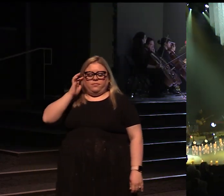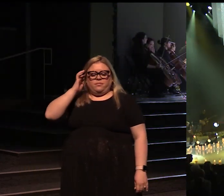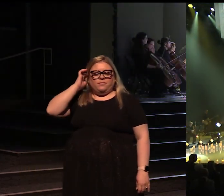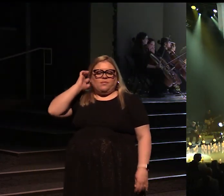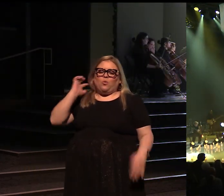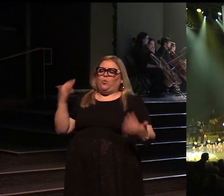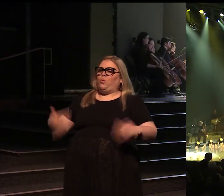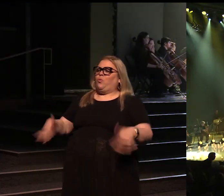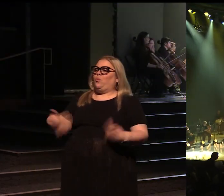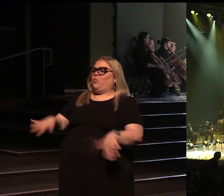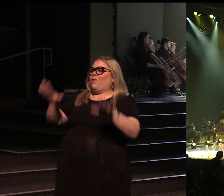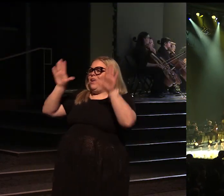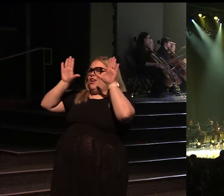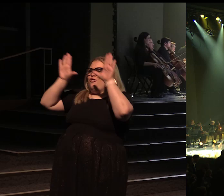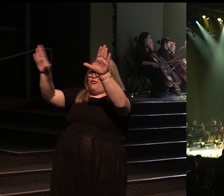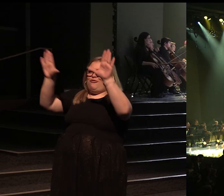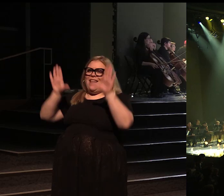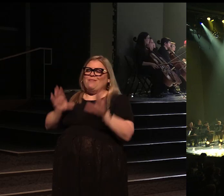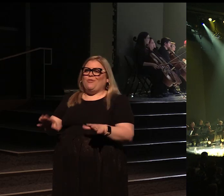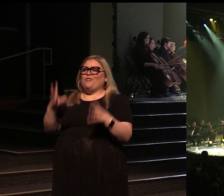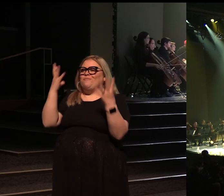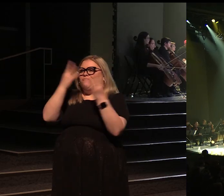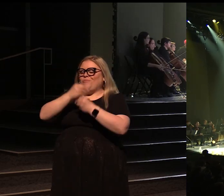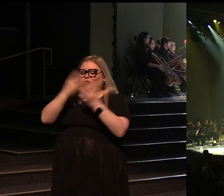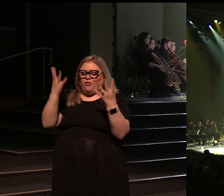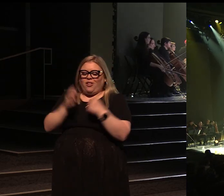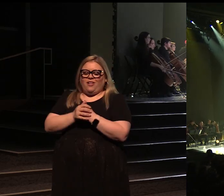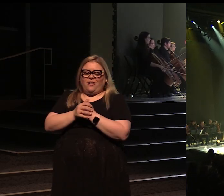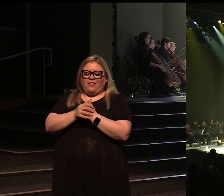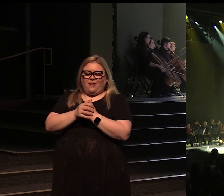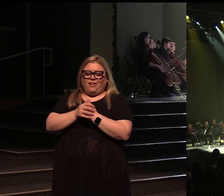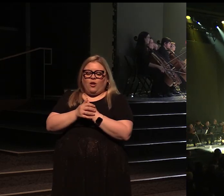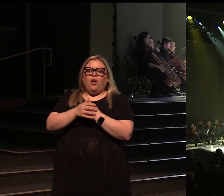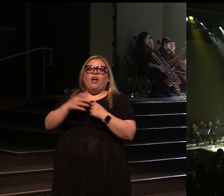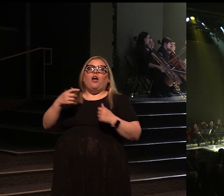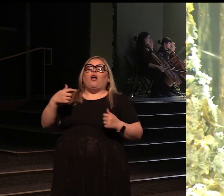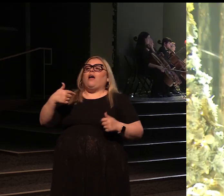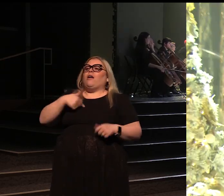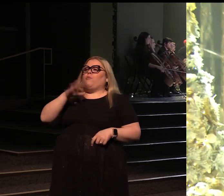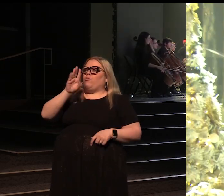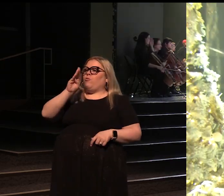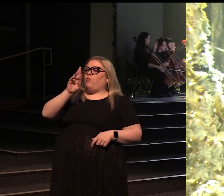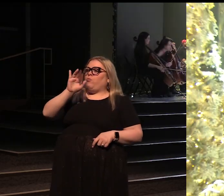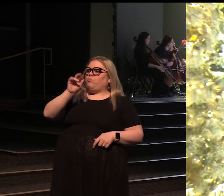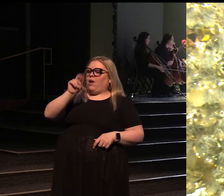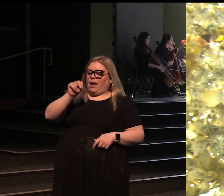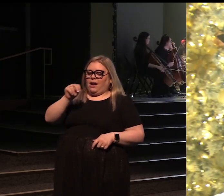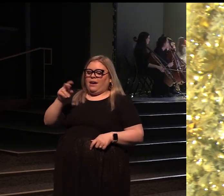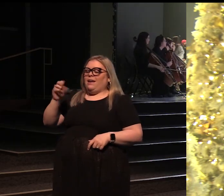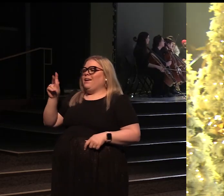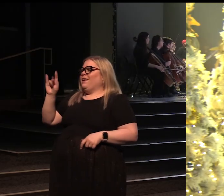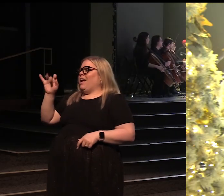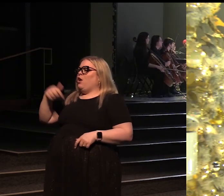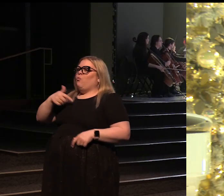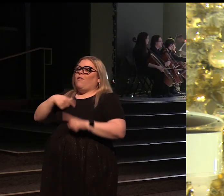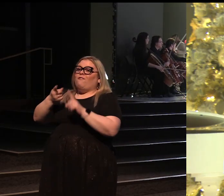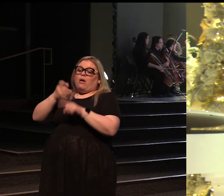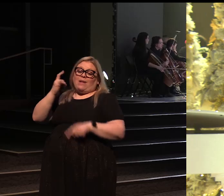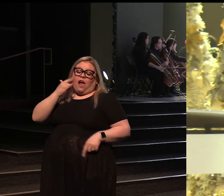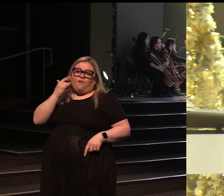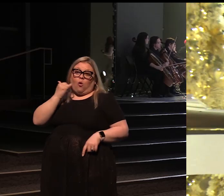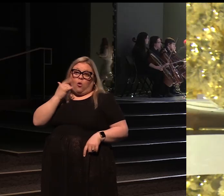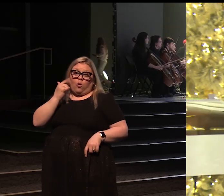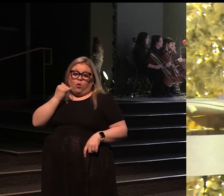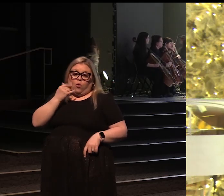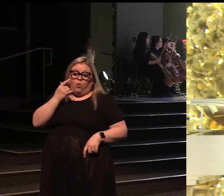That was incredible, so beautiful. We're Bryan and Katie Torwalt, and we come from California, and so one thing